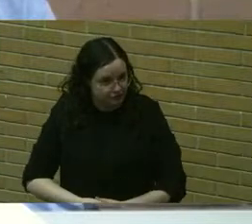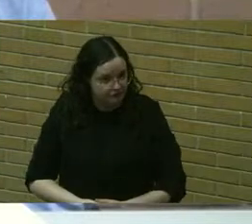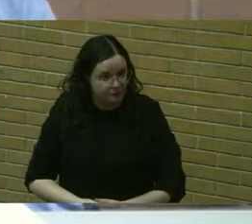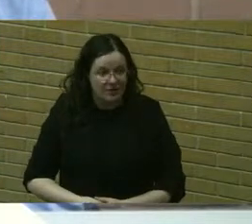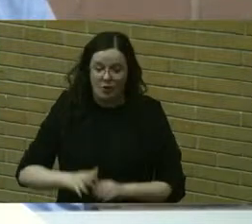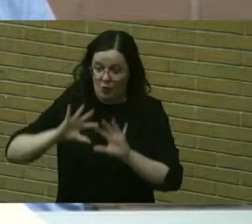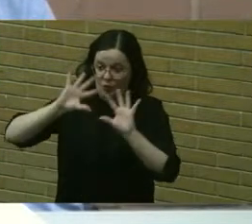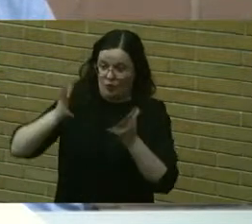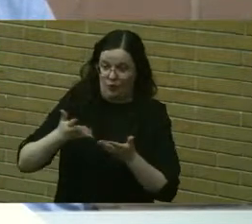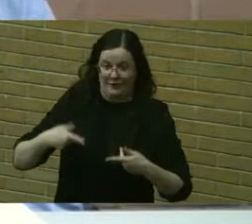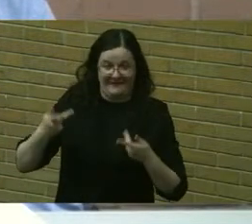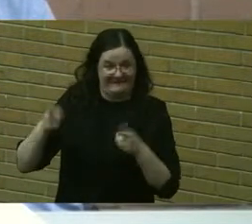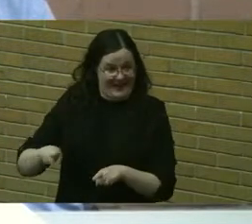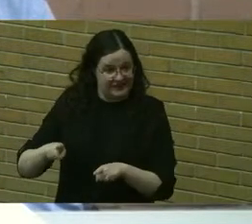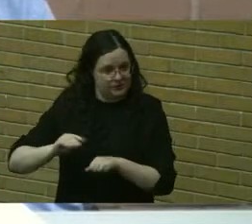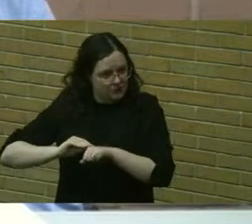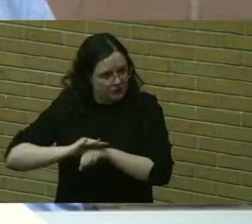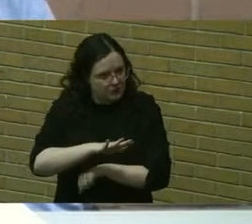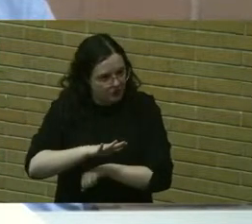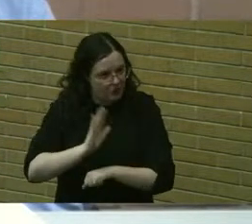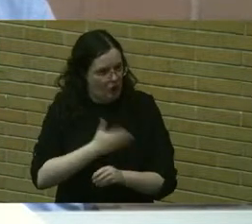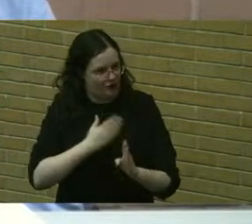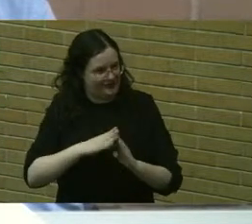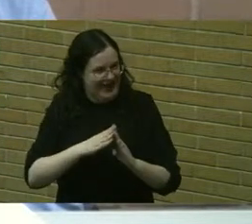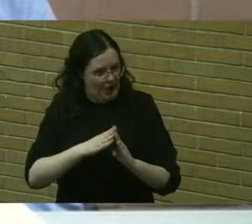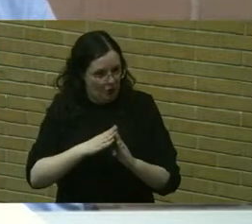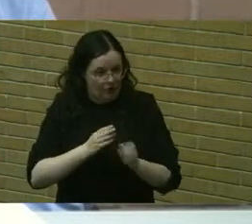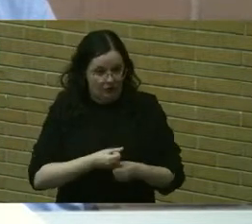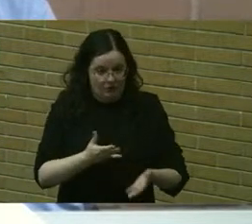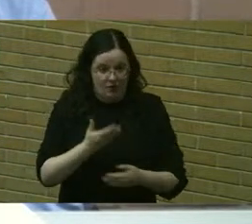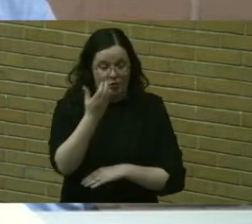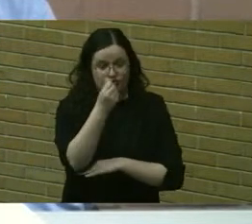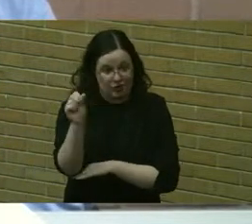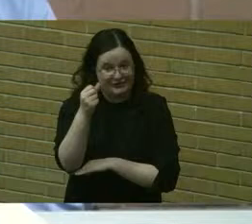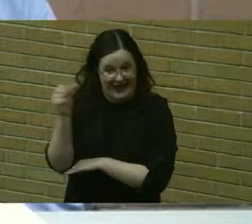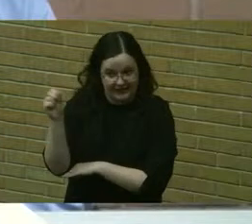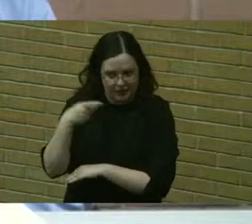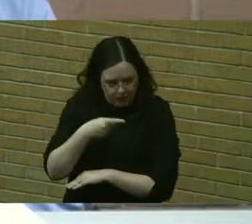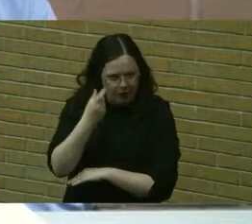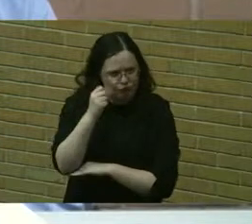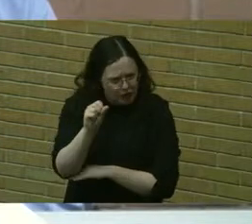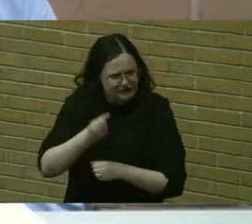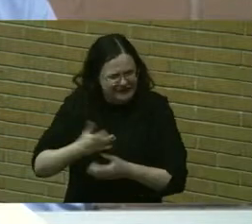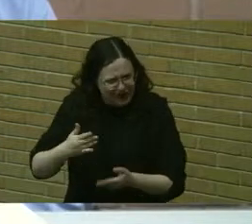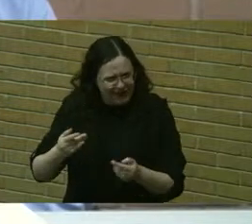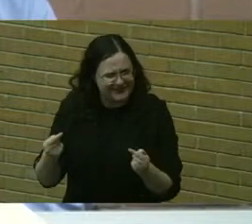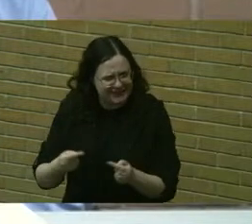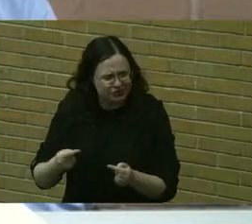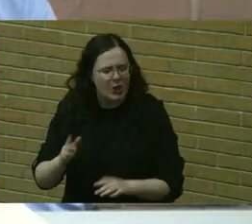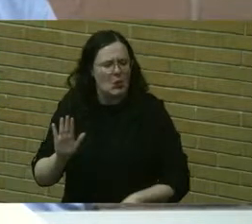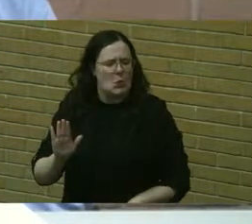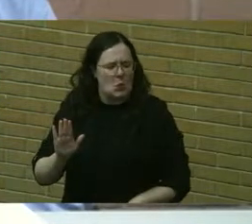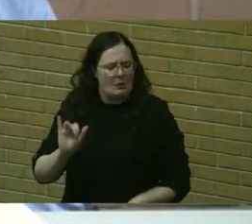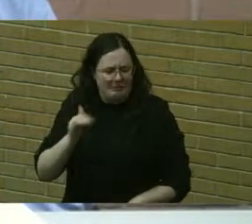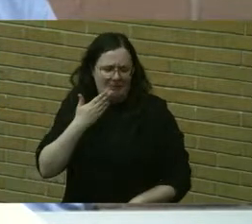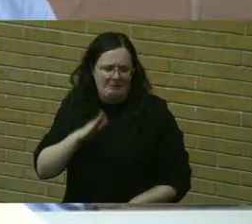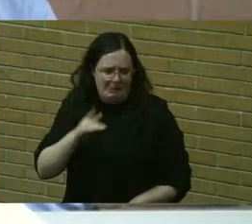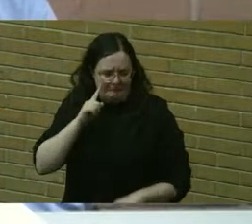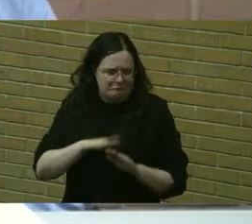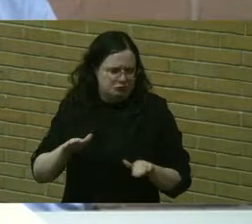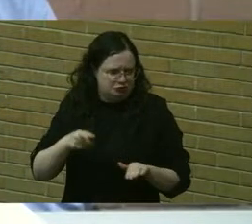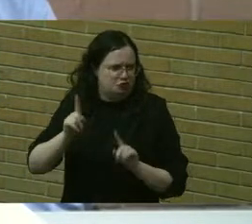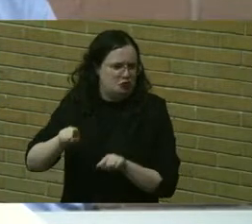right next to the school, causing serious injuries. These are unsafe and bad for children attending the schools. I